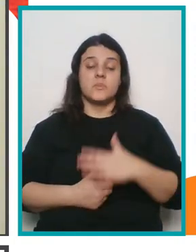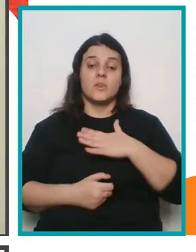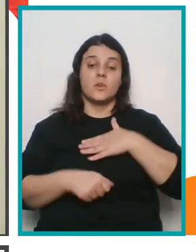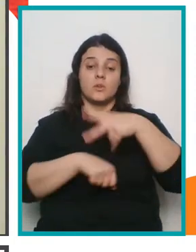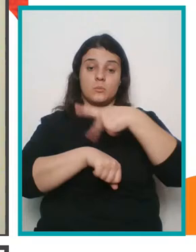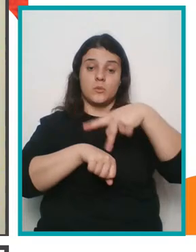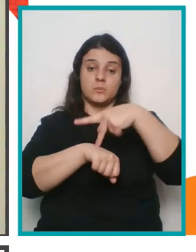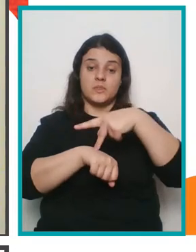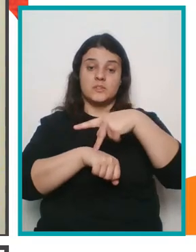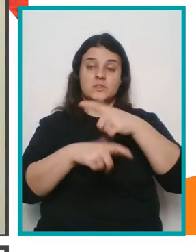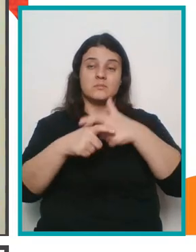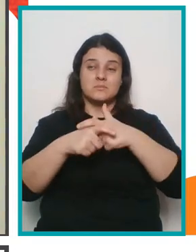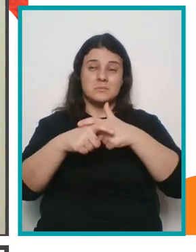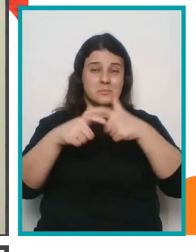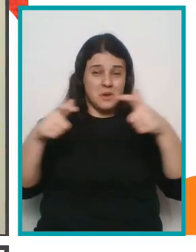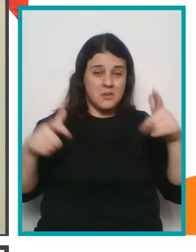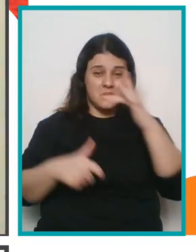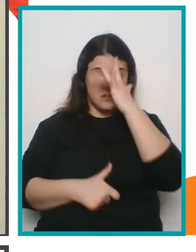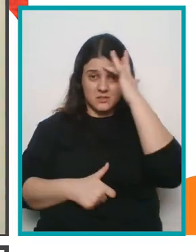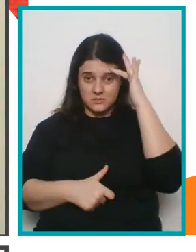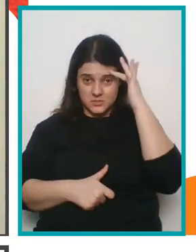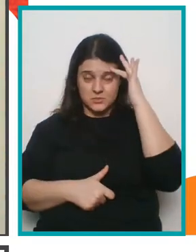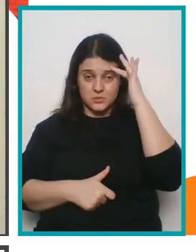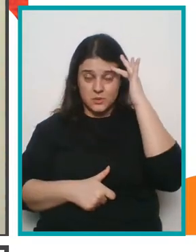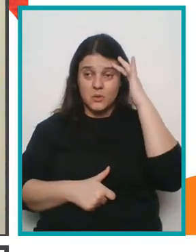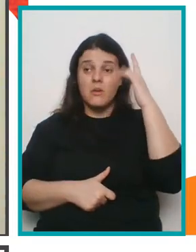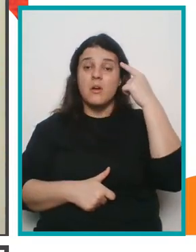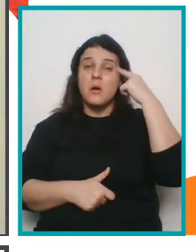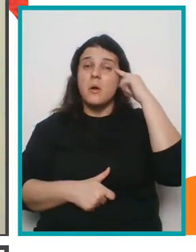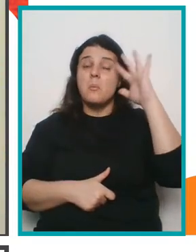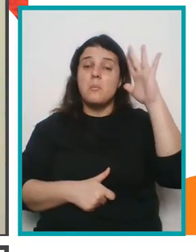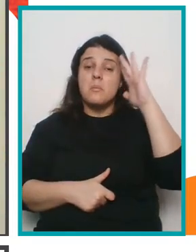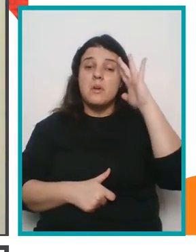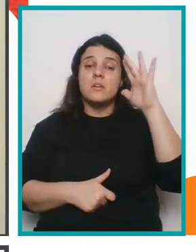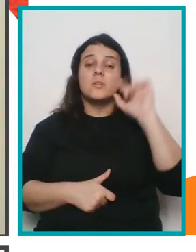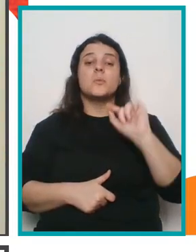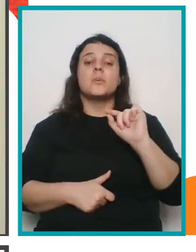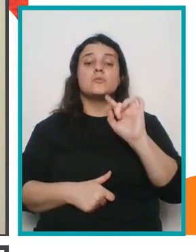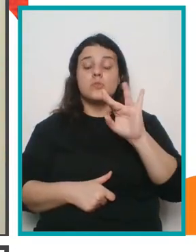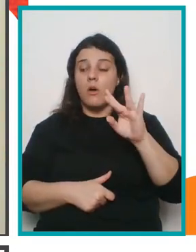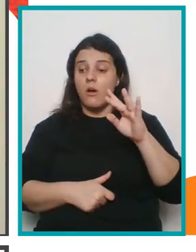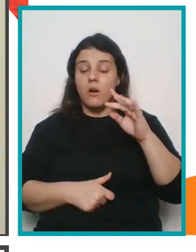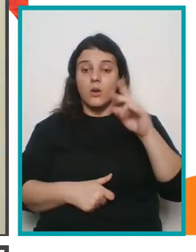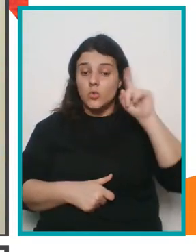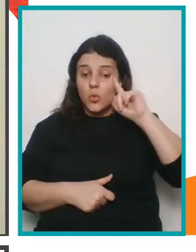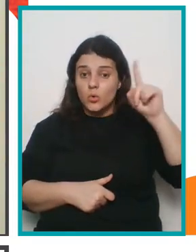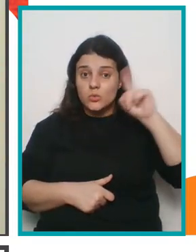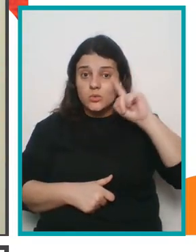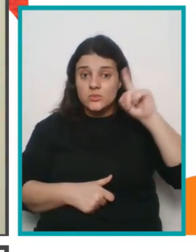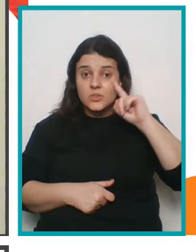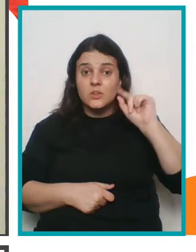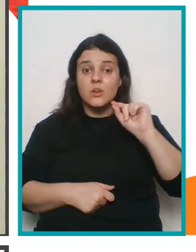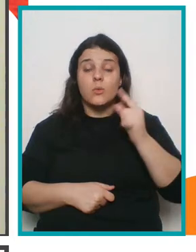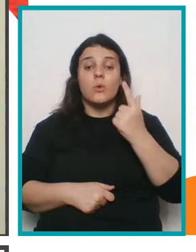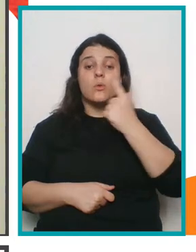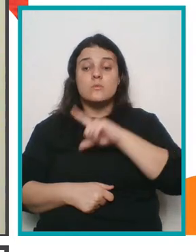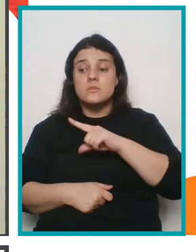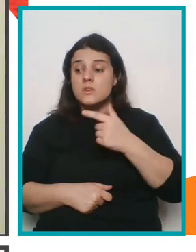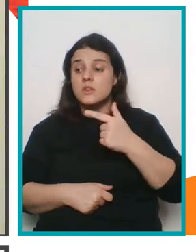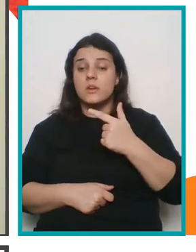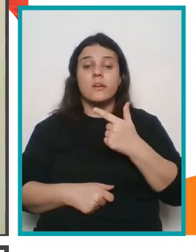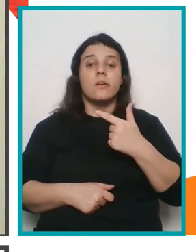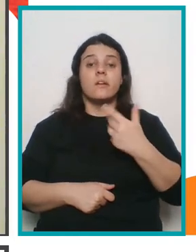for their families, for the survival of their children. So, I mean, there is so much on their